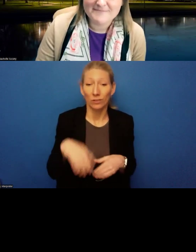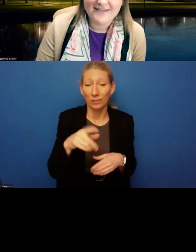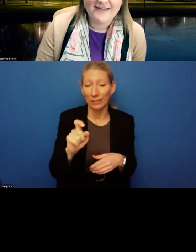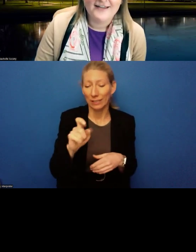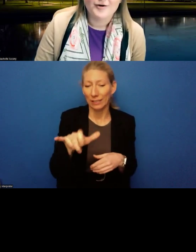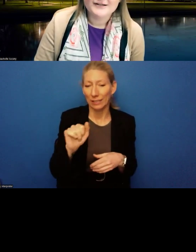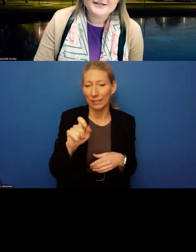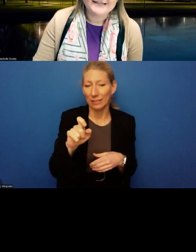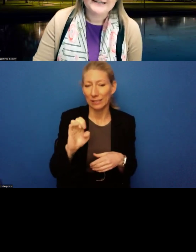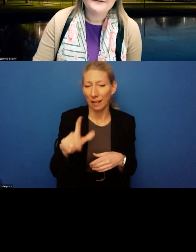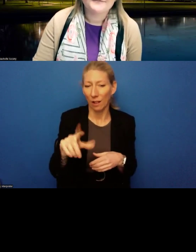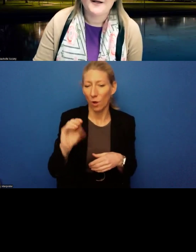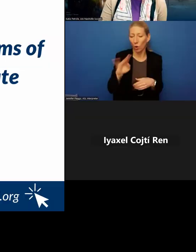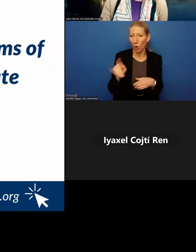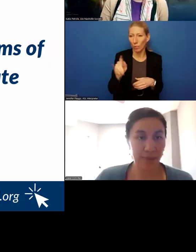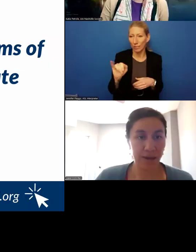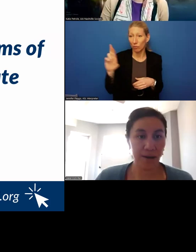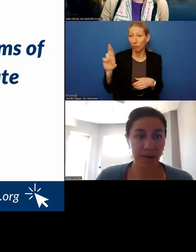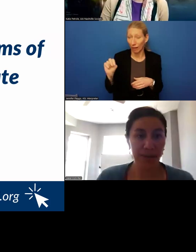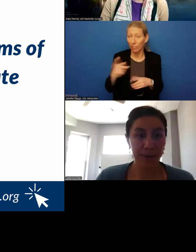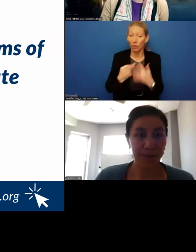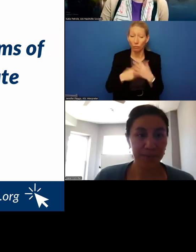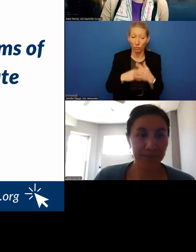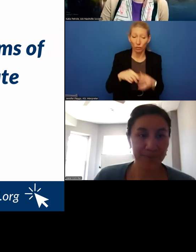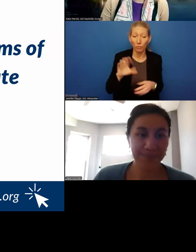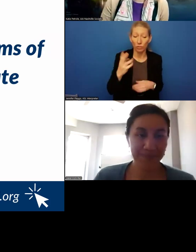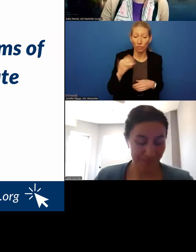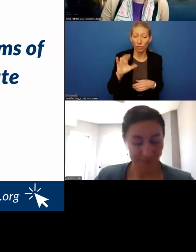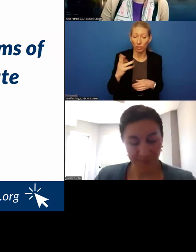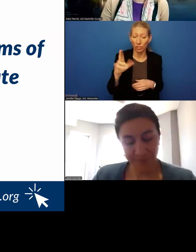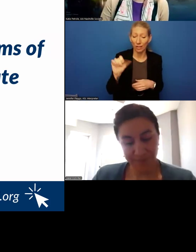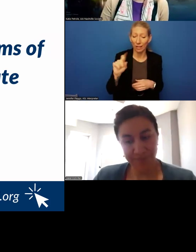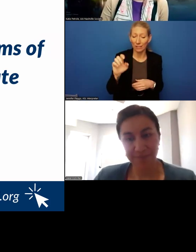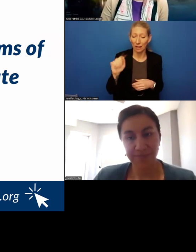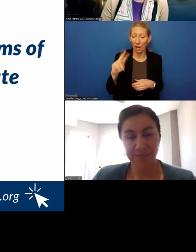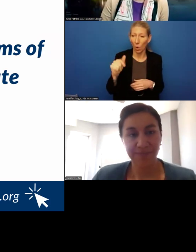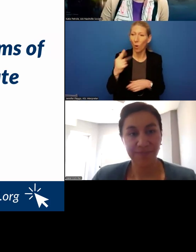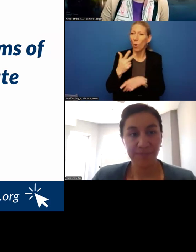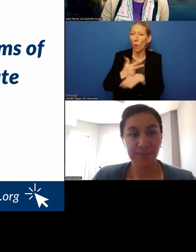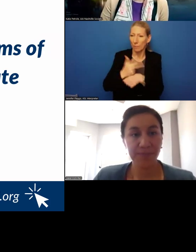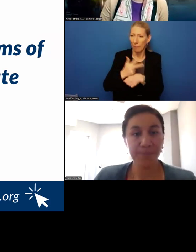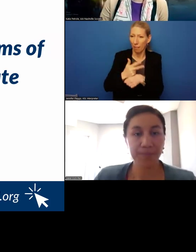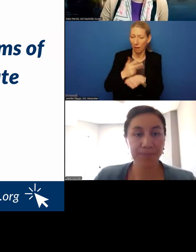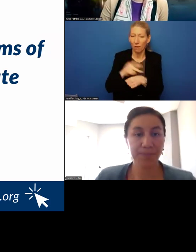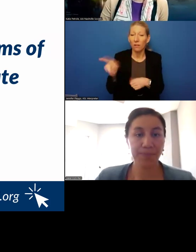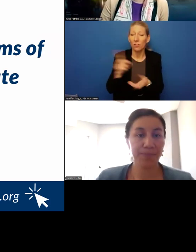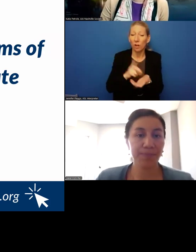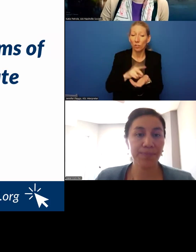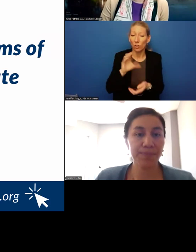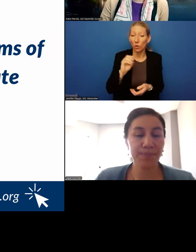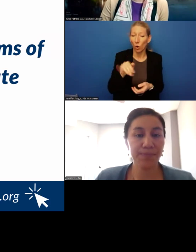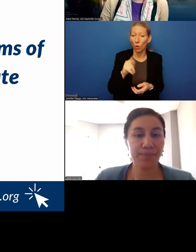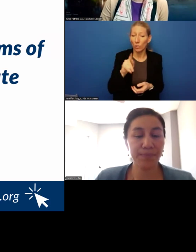Ren. Originally from Chichicastenango, Guatemala, Dr. Cojtí Ren is a